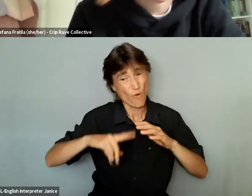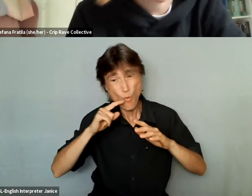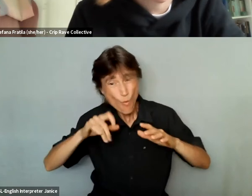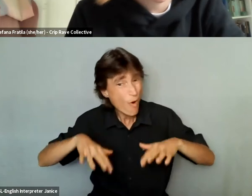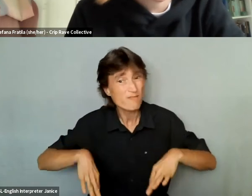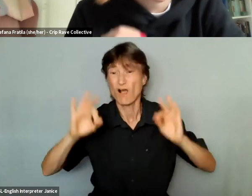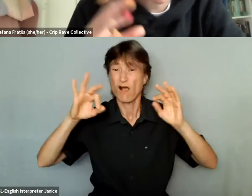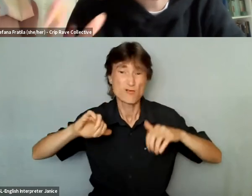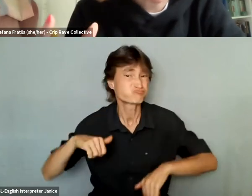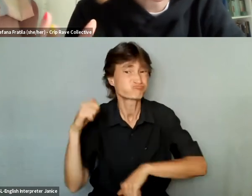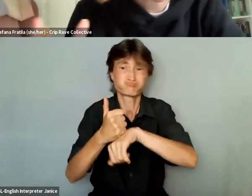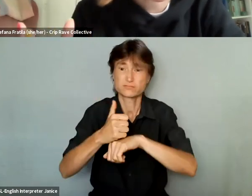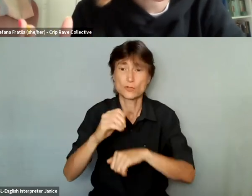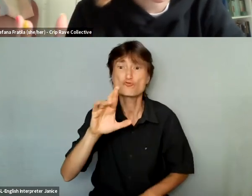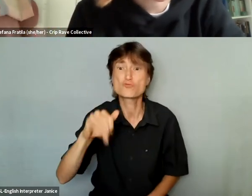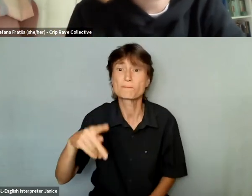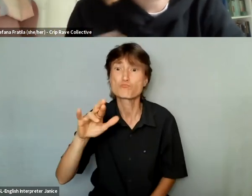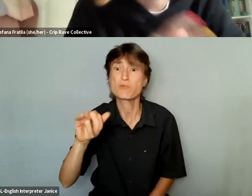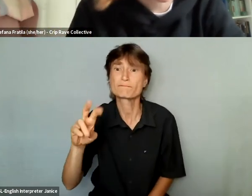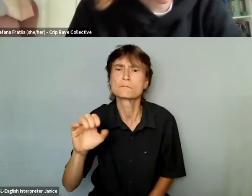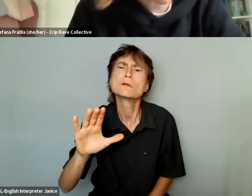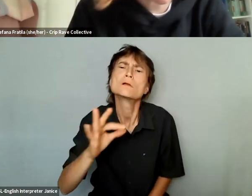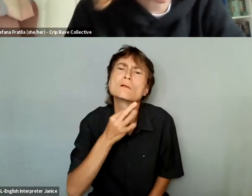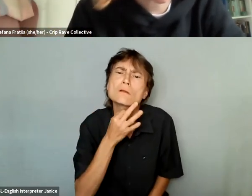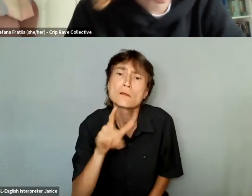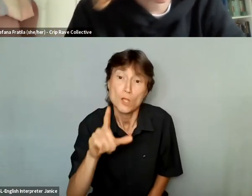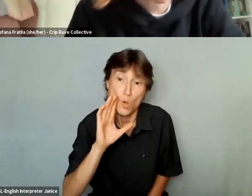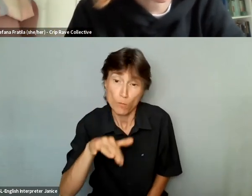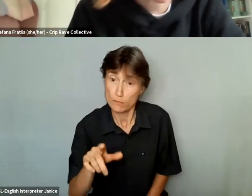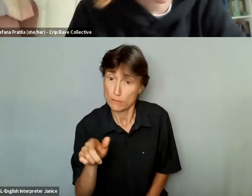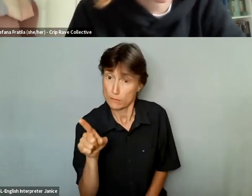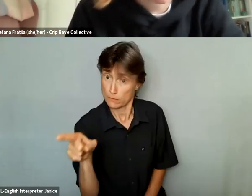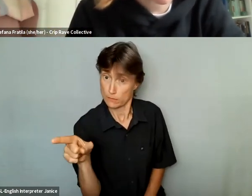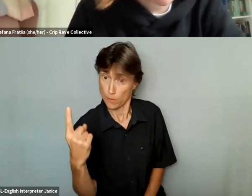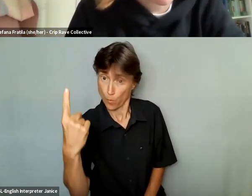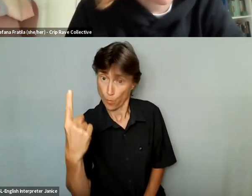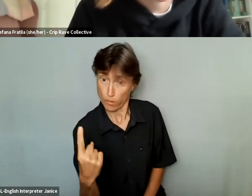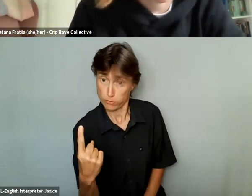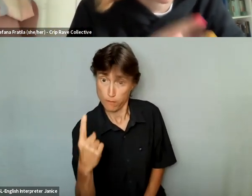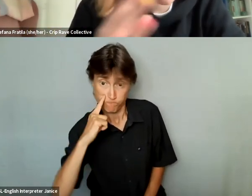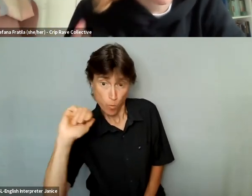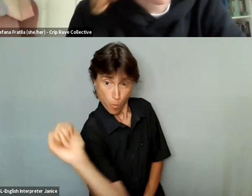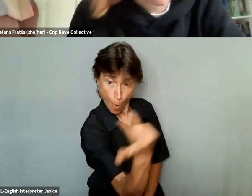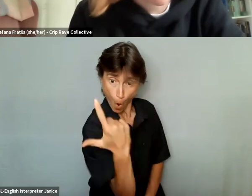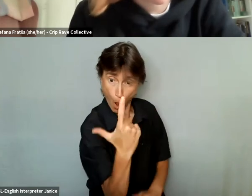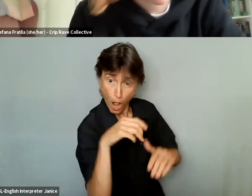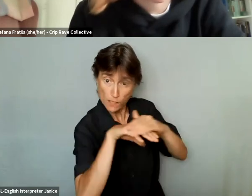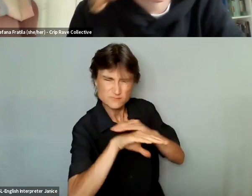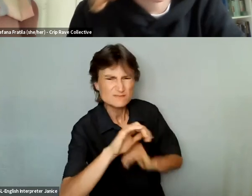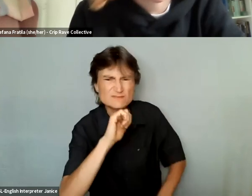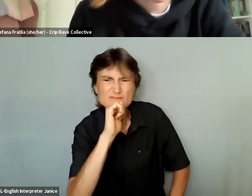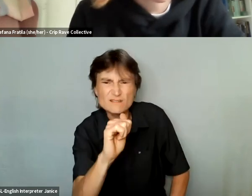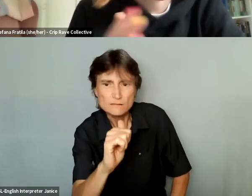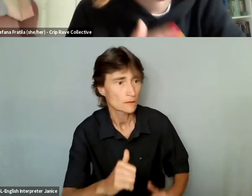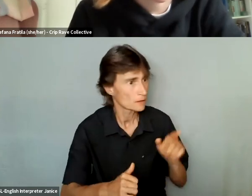understanding that someone's access needs might contradict another person's access needs, but just mm-hmm. trying your best to accommodate different kind